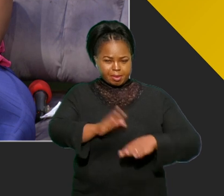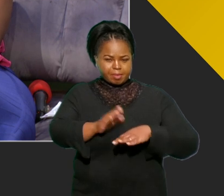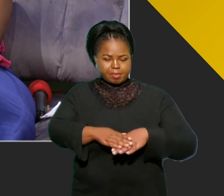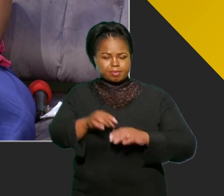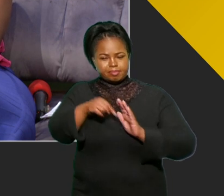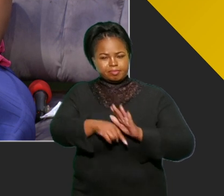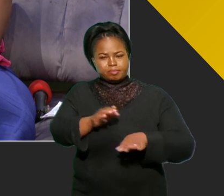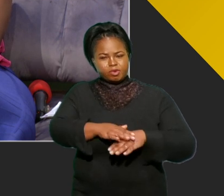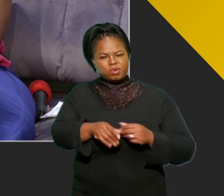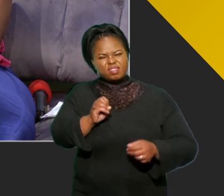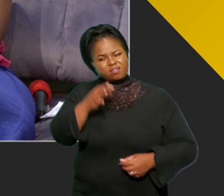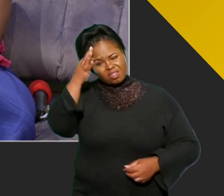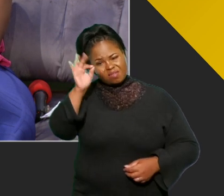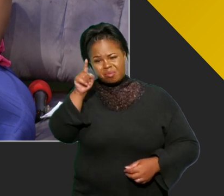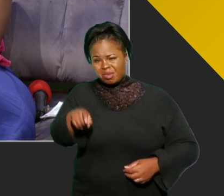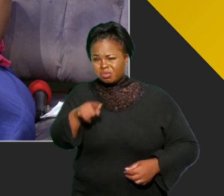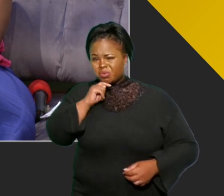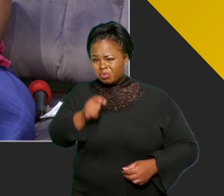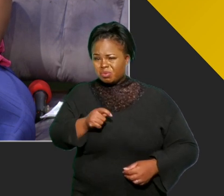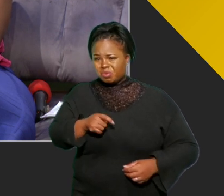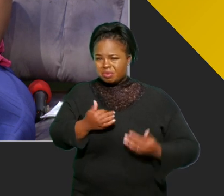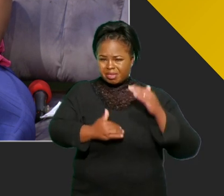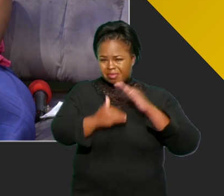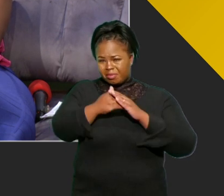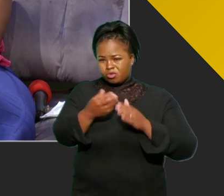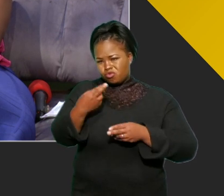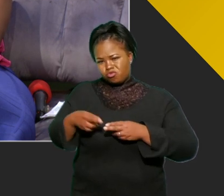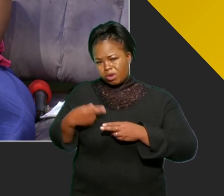Also about, should the government really impose this cap on rent?